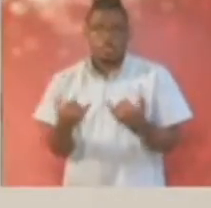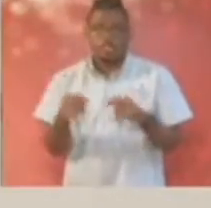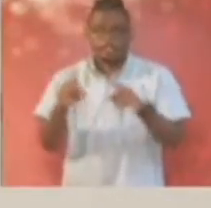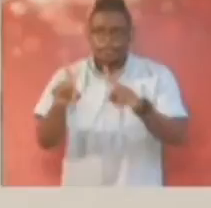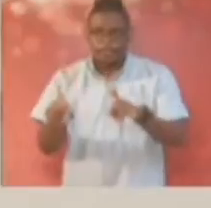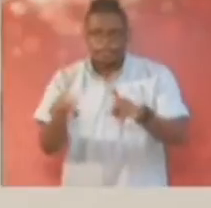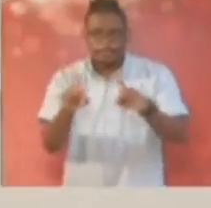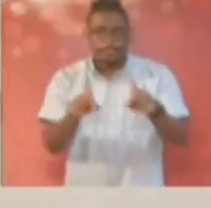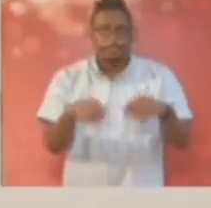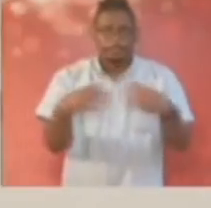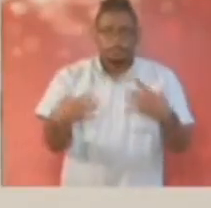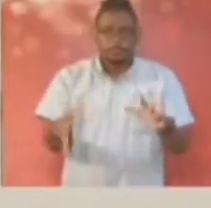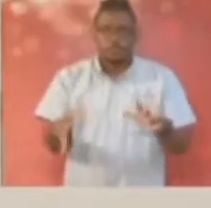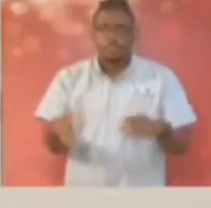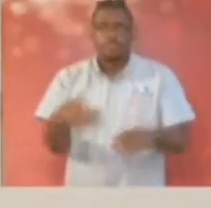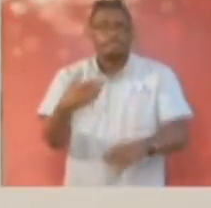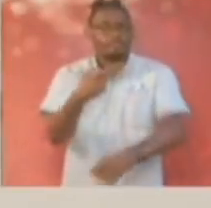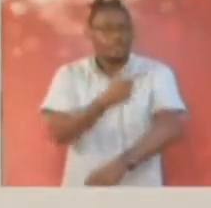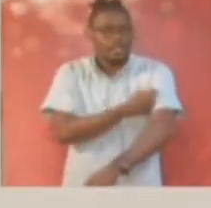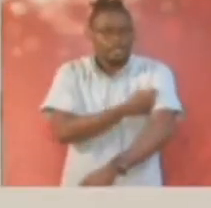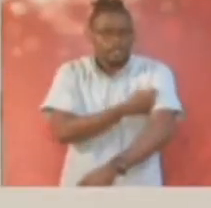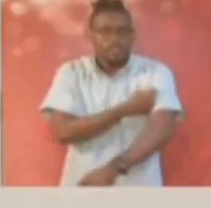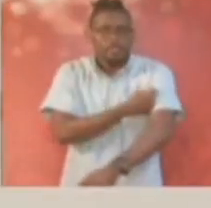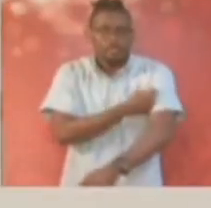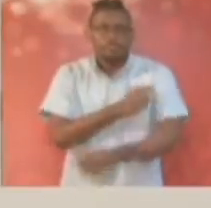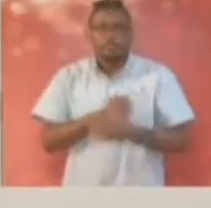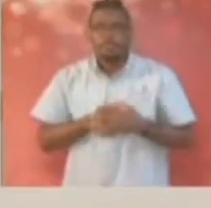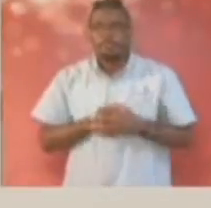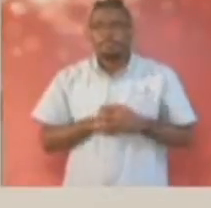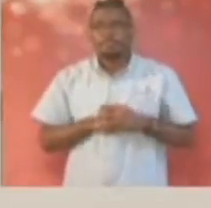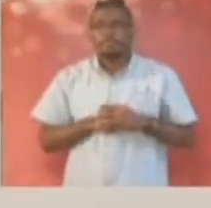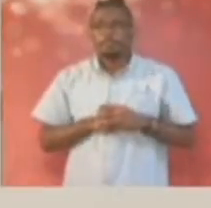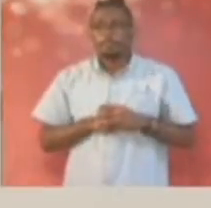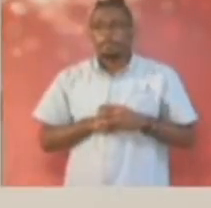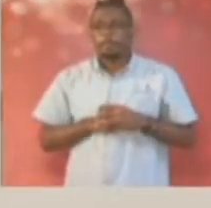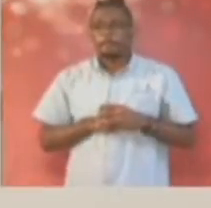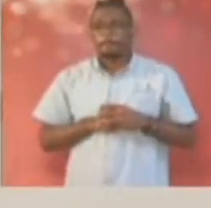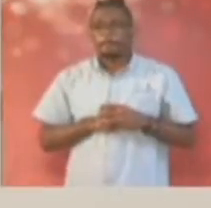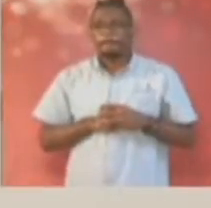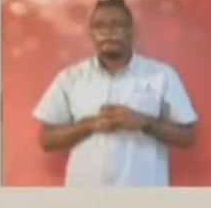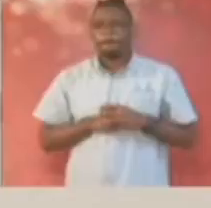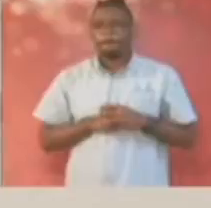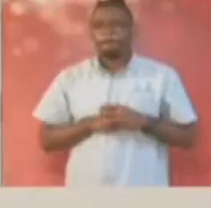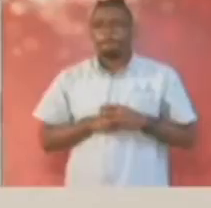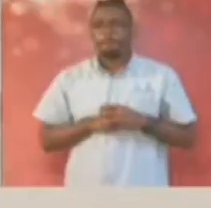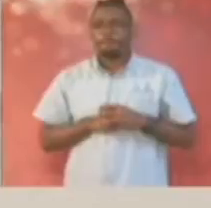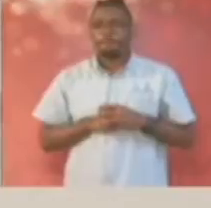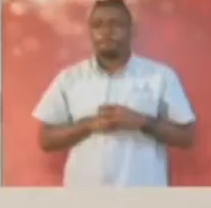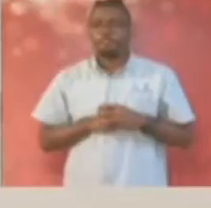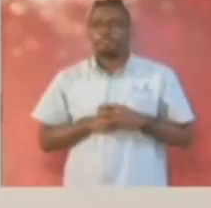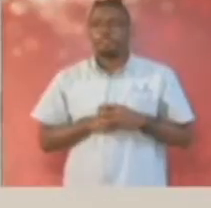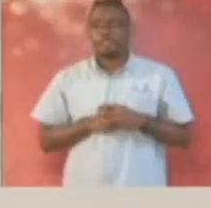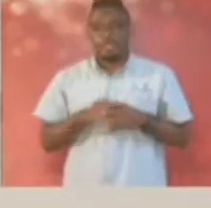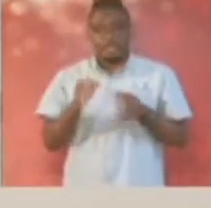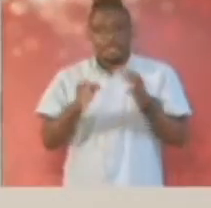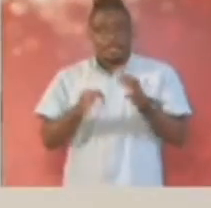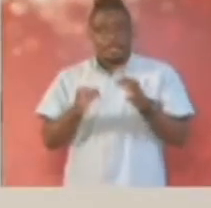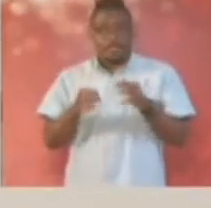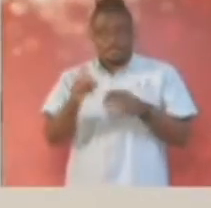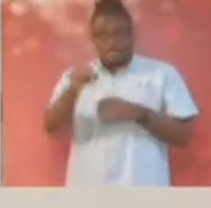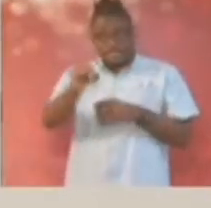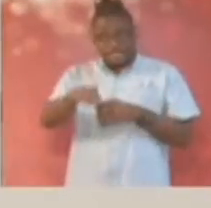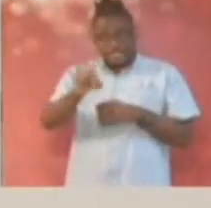the vaccine trials and are looking at the results even as we speak. If we needed to access